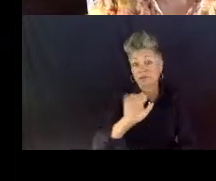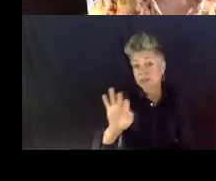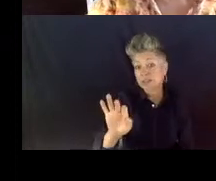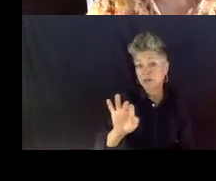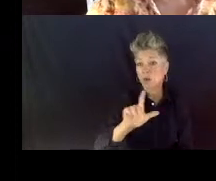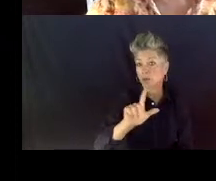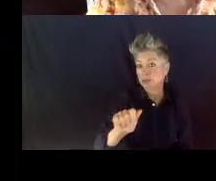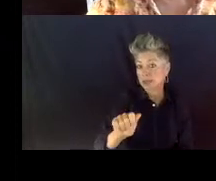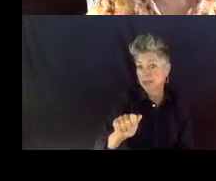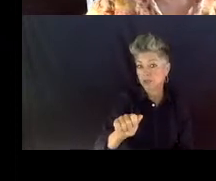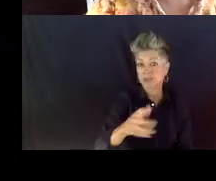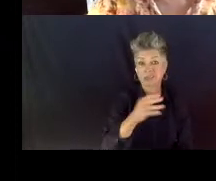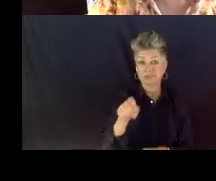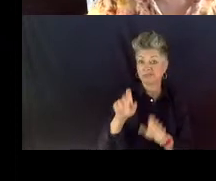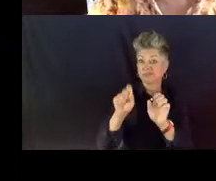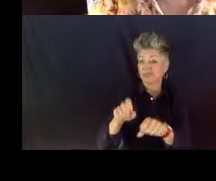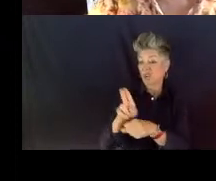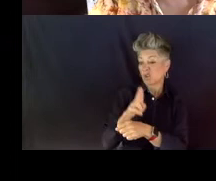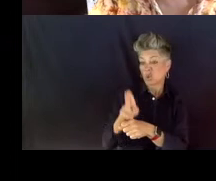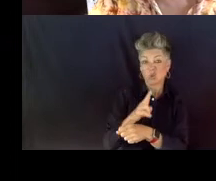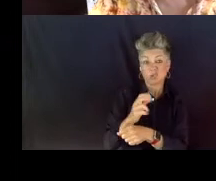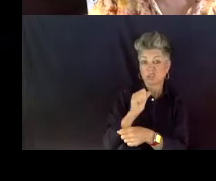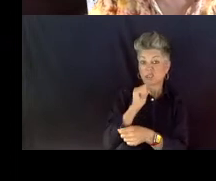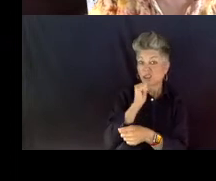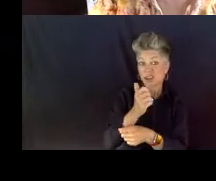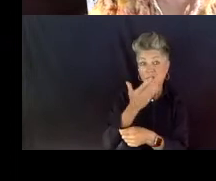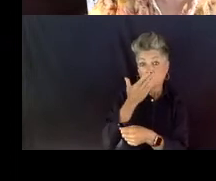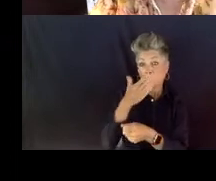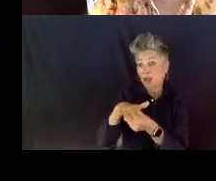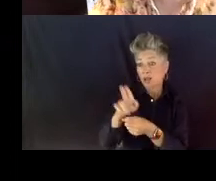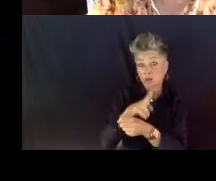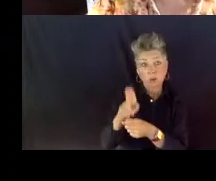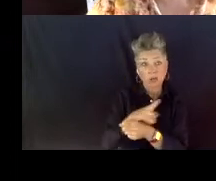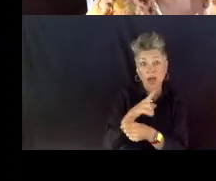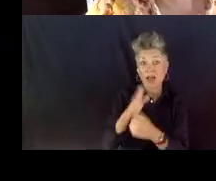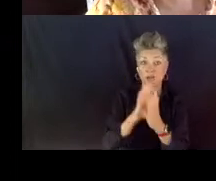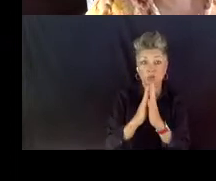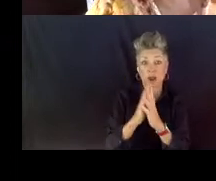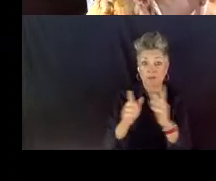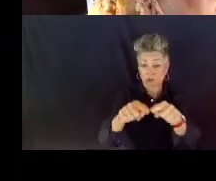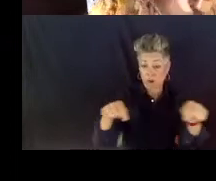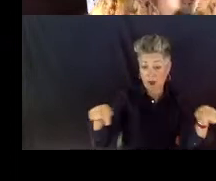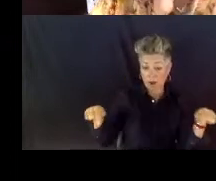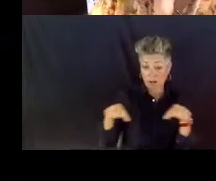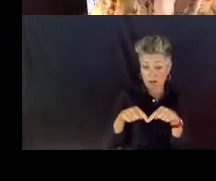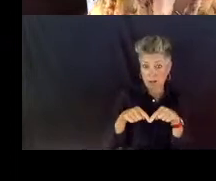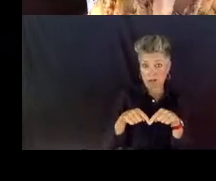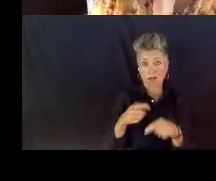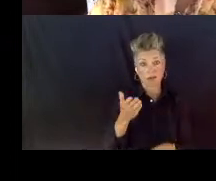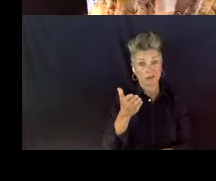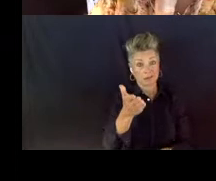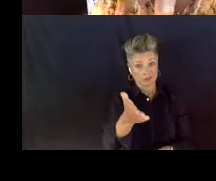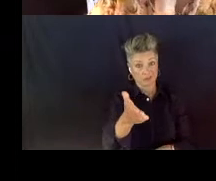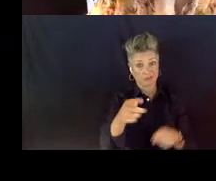even occupy an underutilized traffic triangle. This is how a diagonal